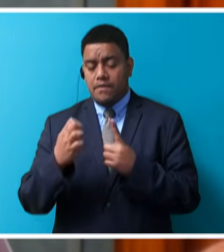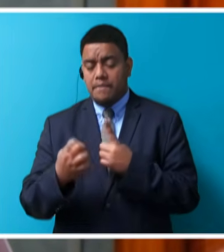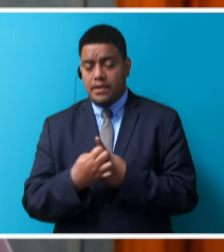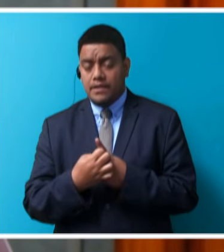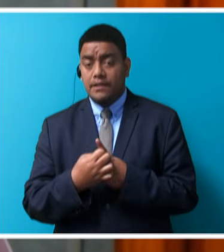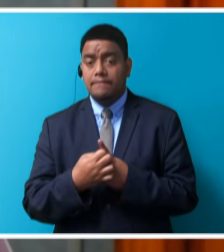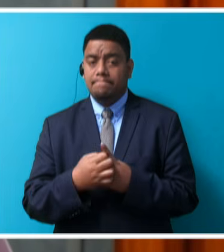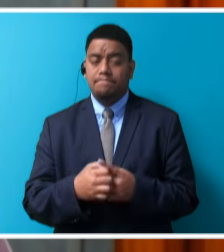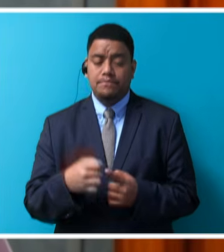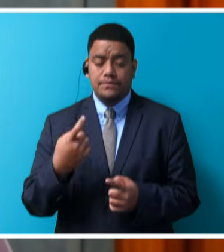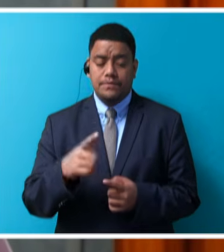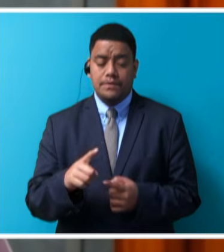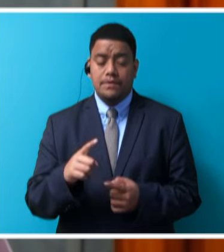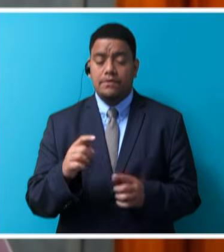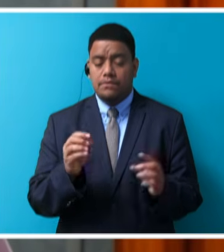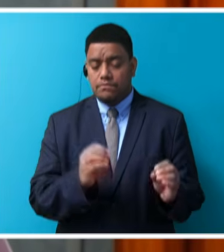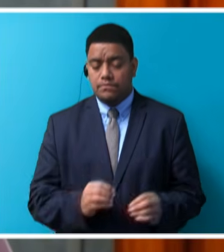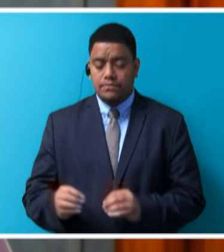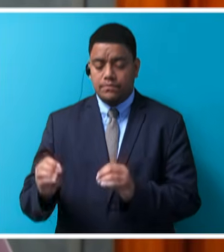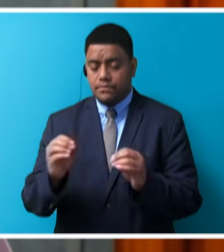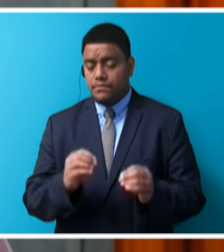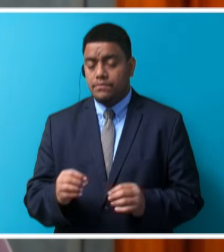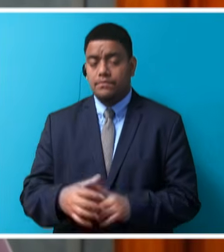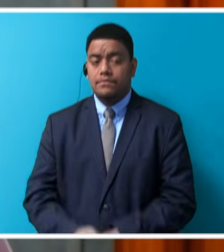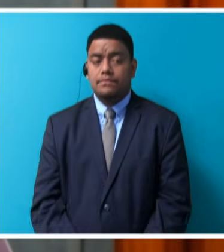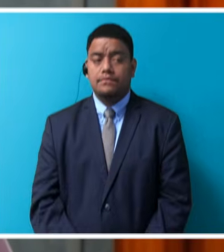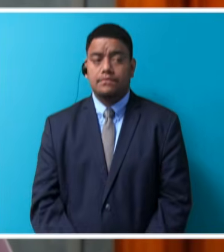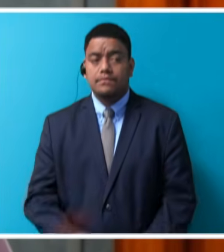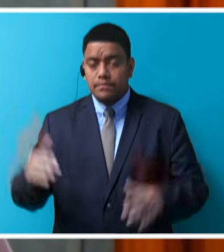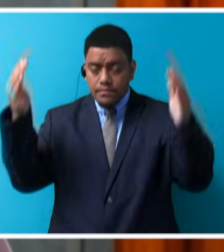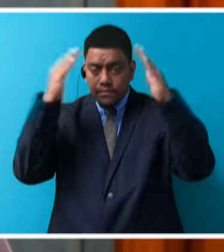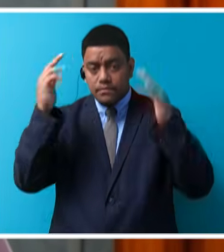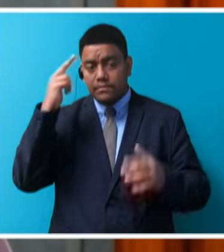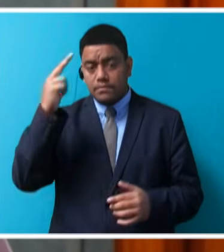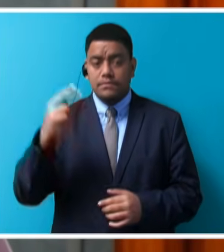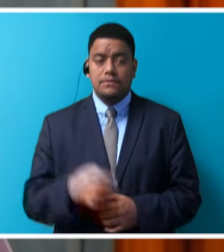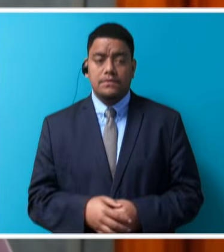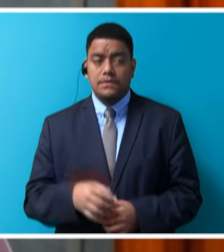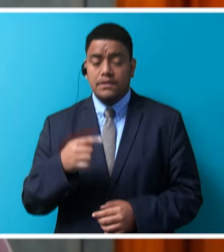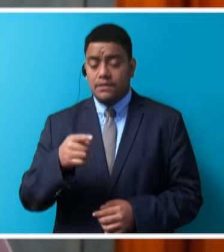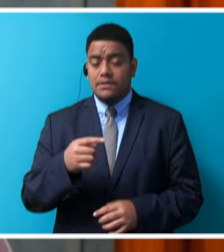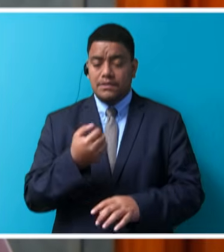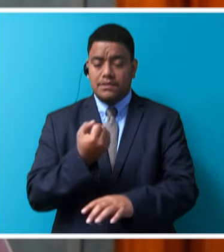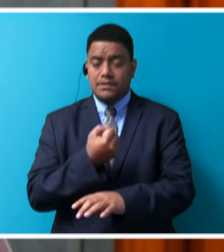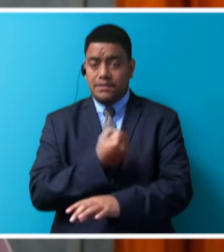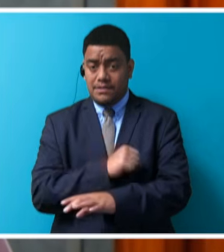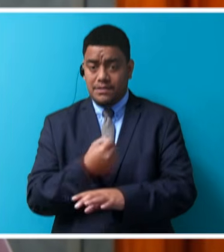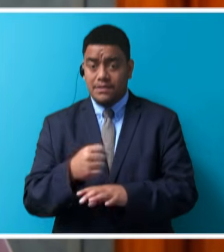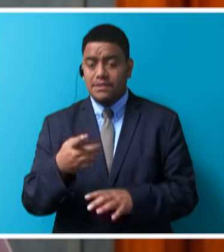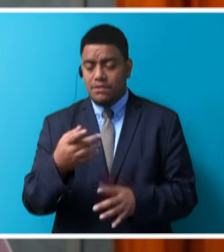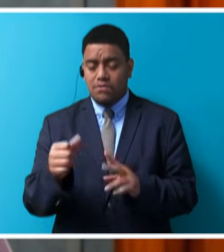sustainability, and arrangements for ongoing maintenance. Mr. Speaker, sir, the Seafaring Entrepreneurial